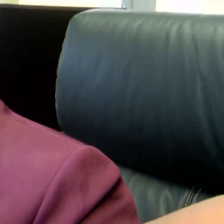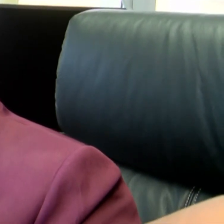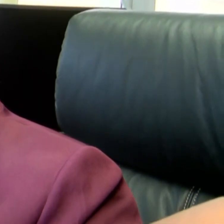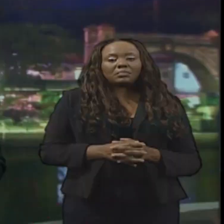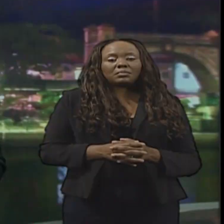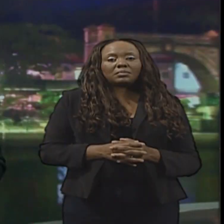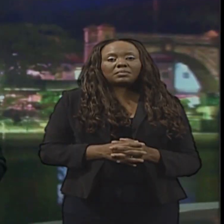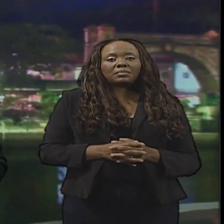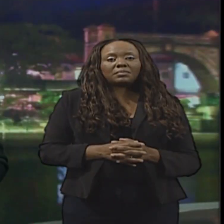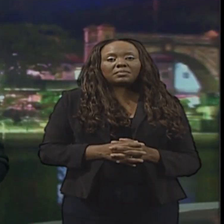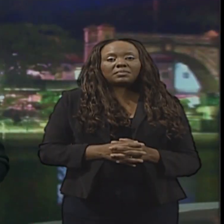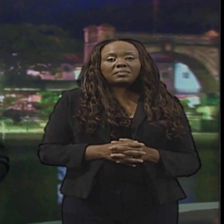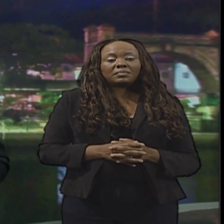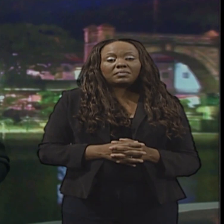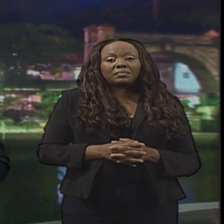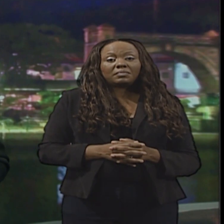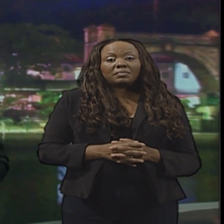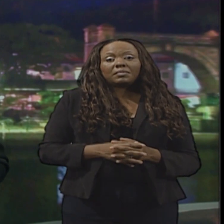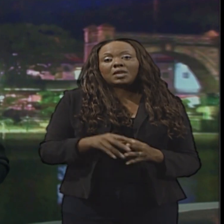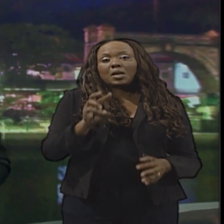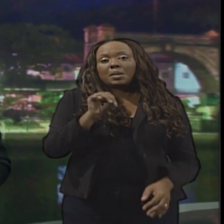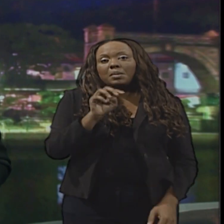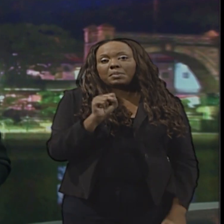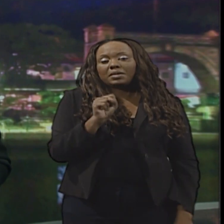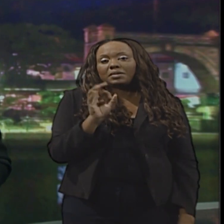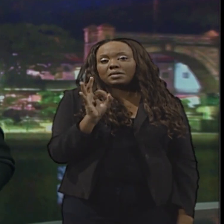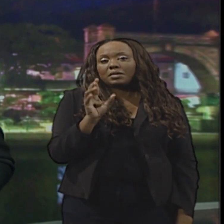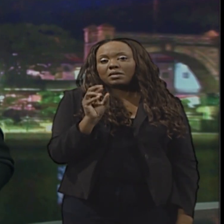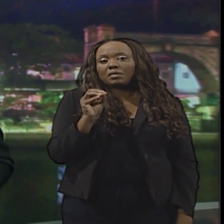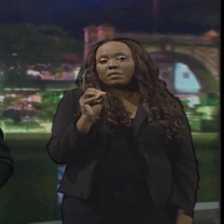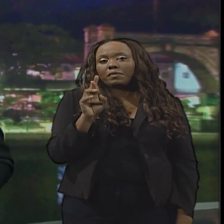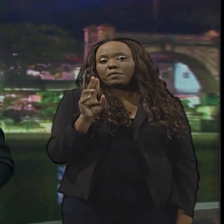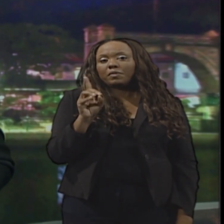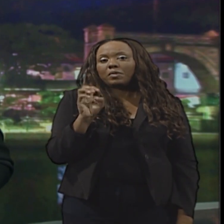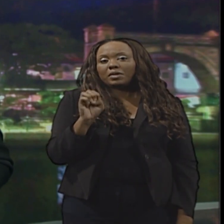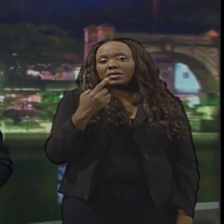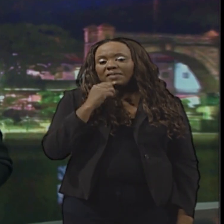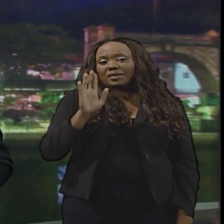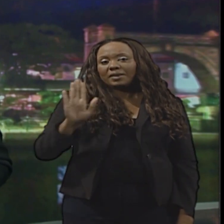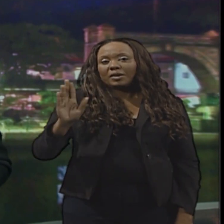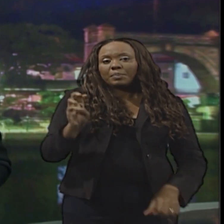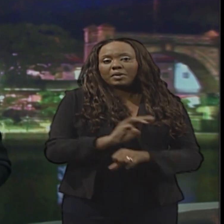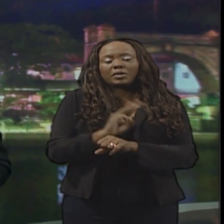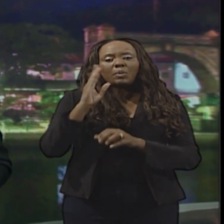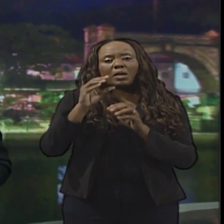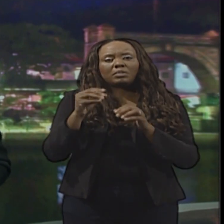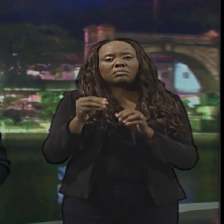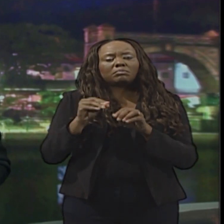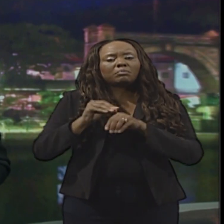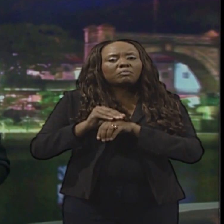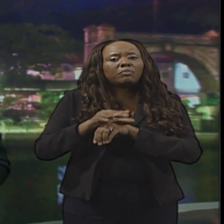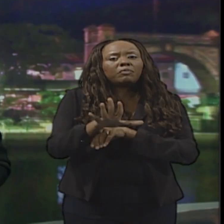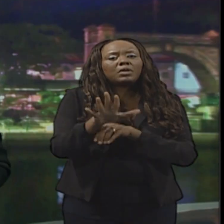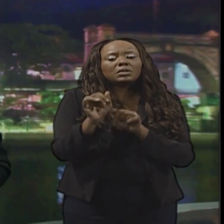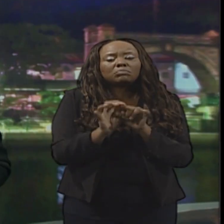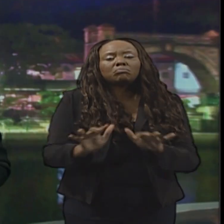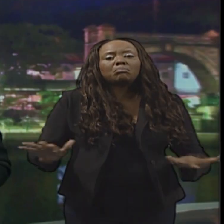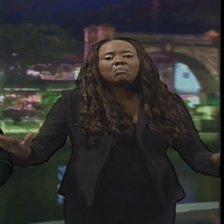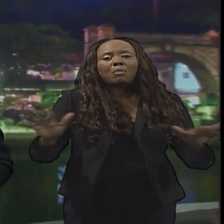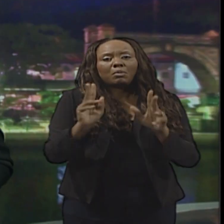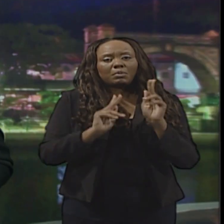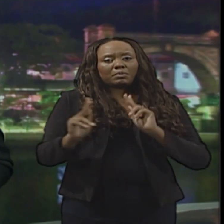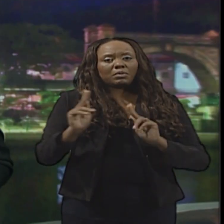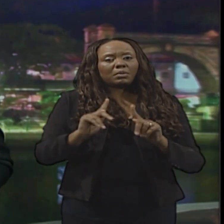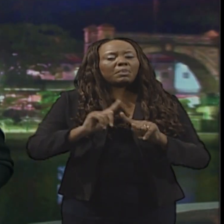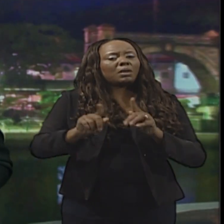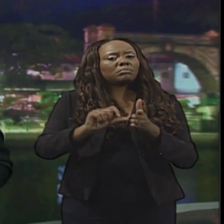achievements. Ms. Ford says the Ministry of People Empowerment will affect Barbadians across the board, but she says particular